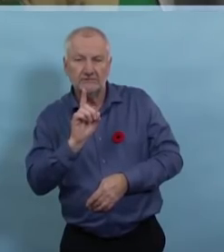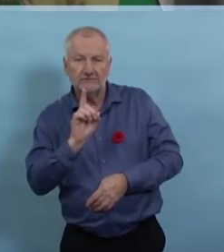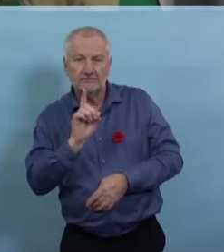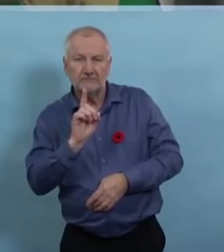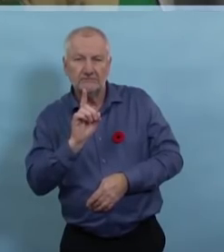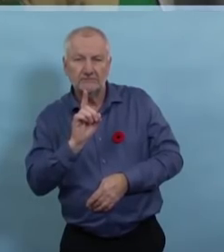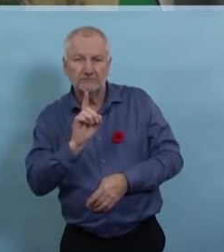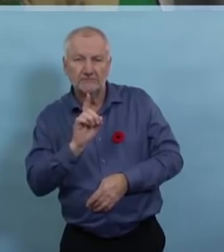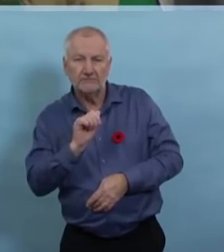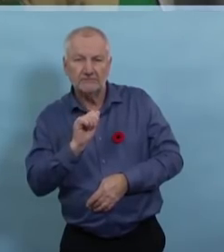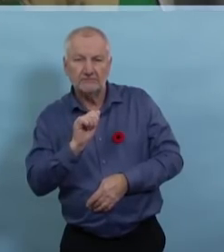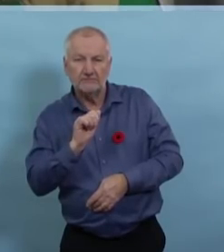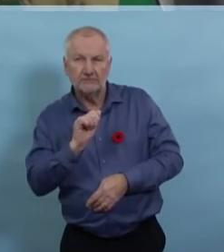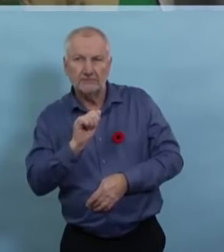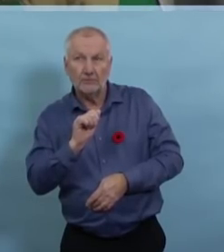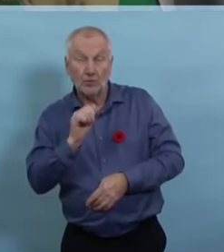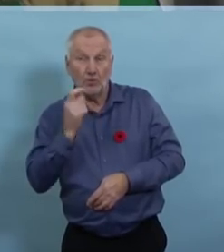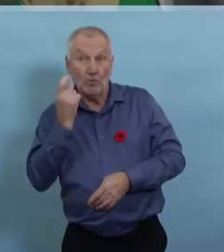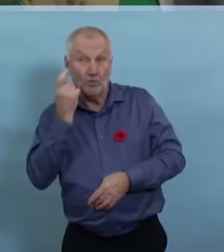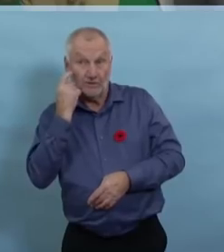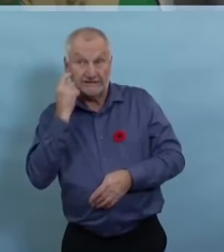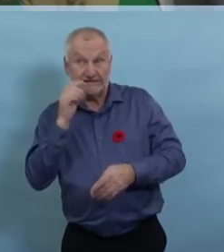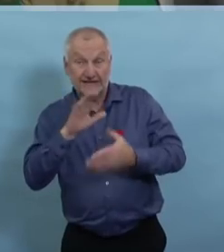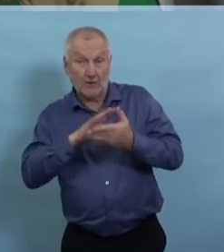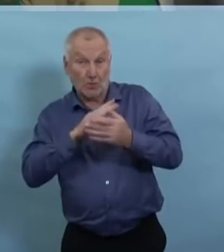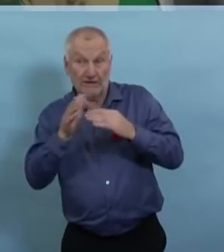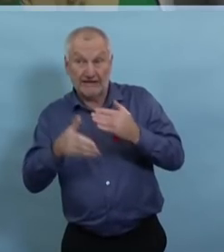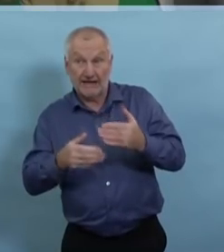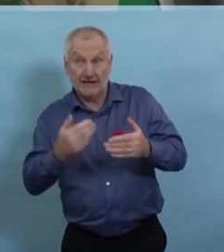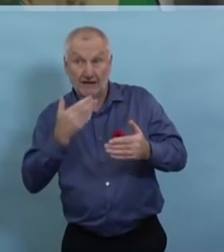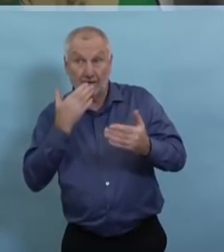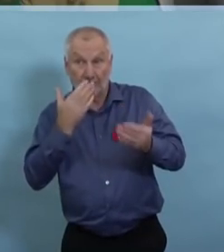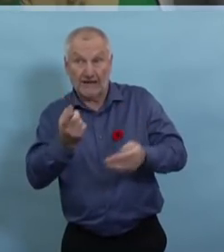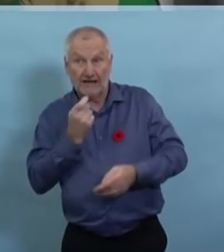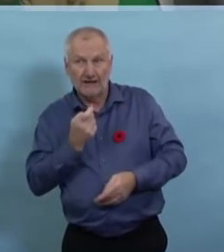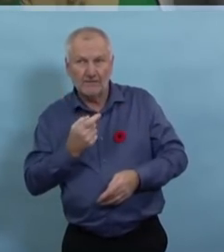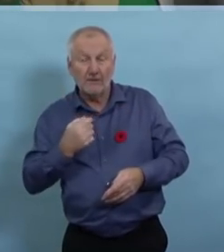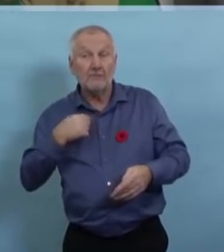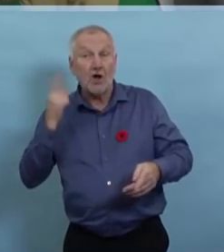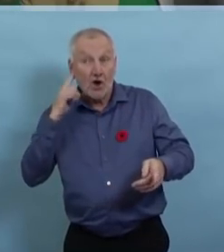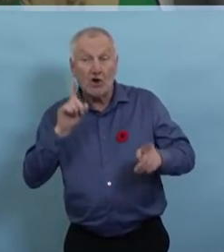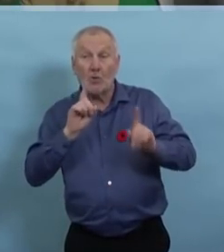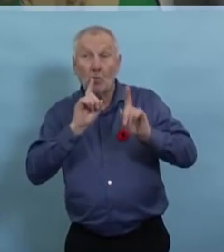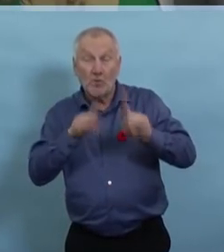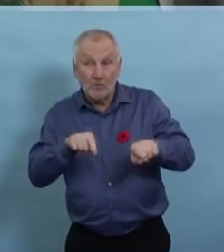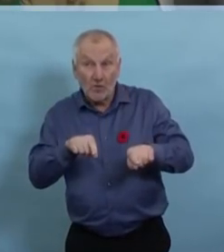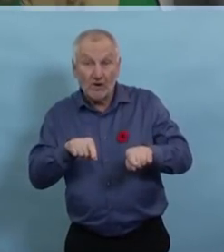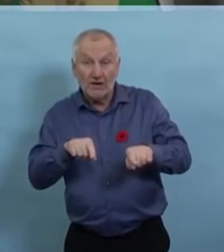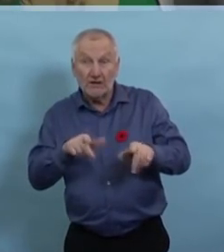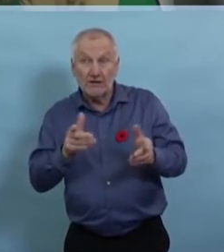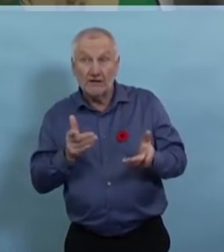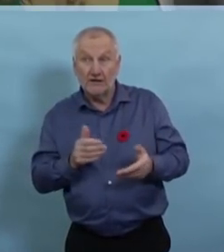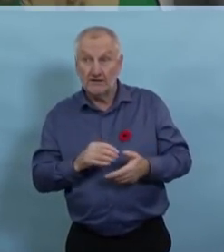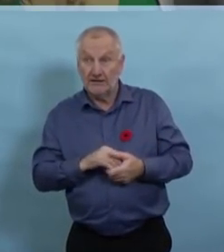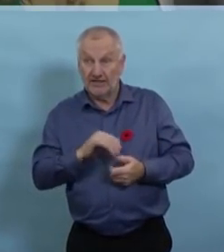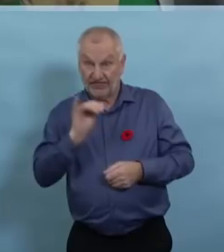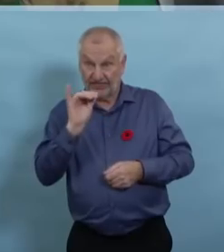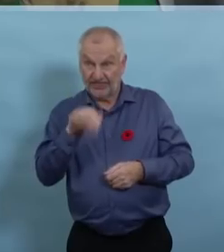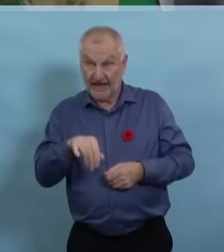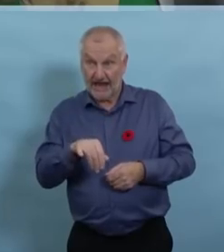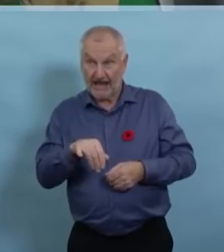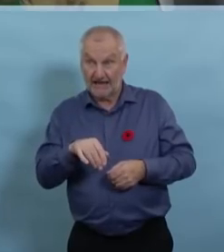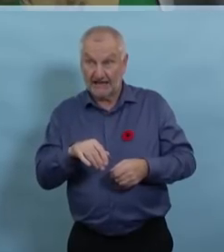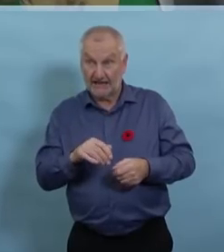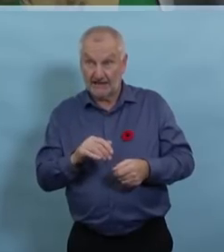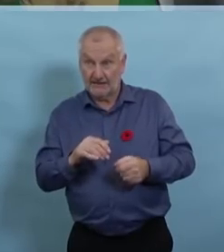the weekend, we started to hear the sort of significant reports of this, and under the direction of our